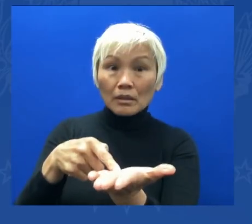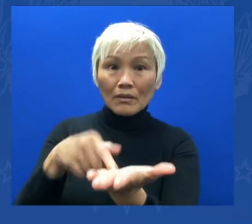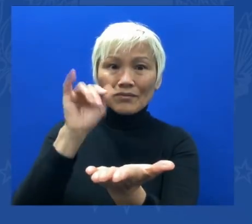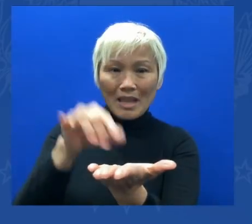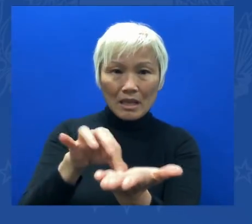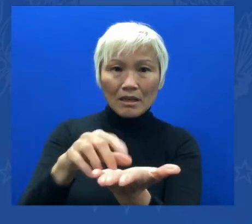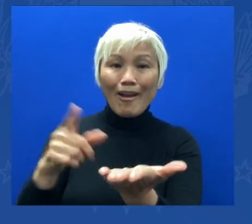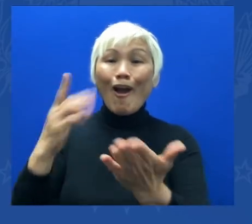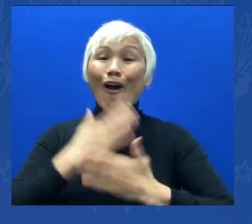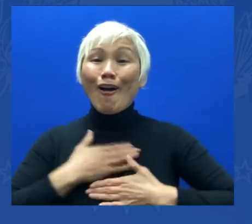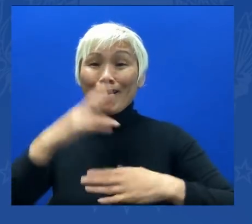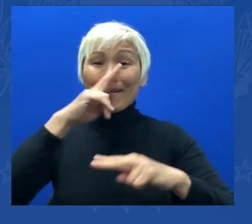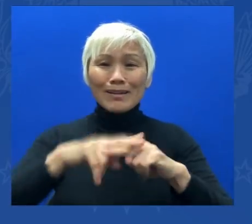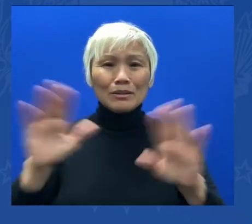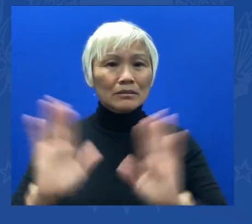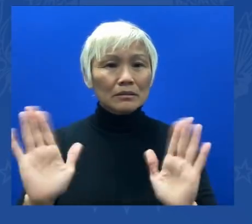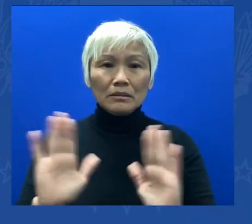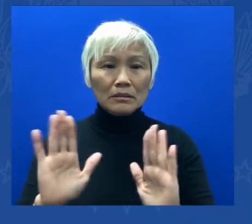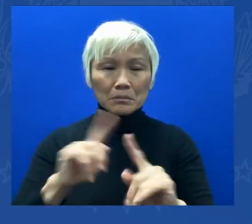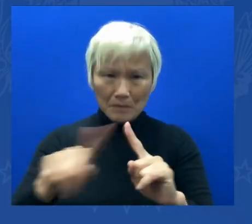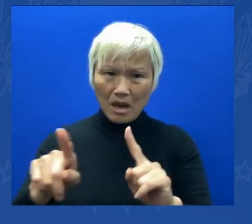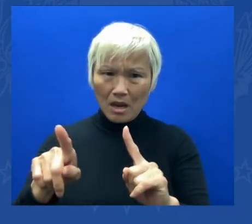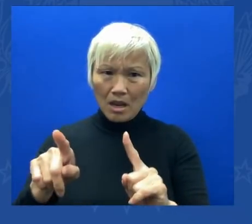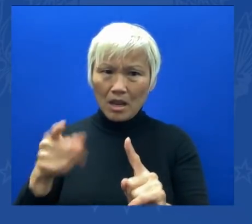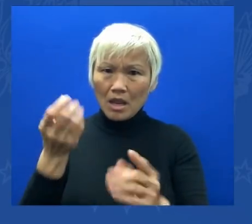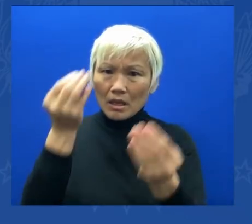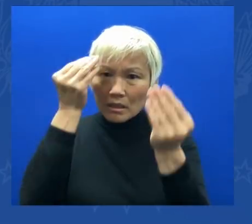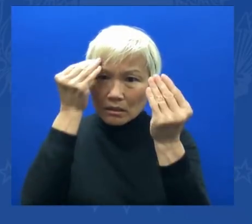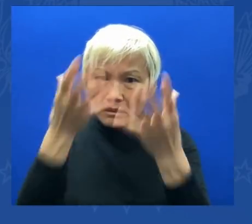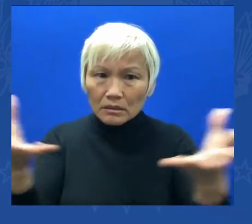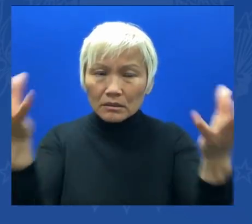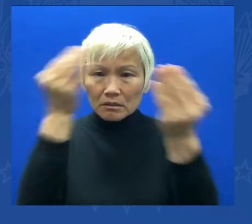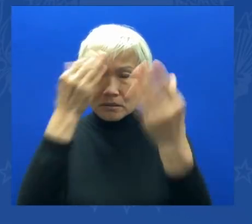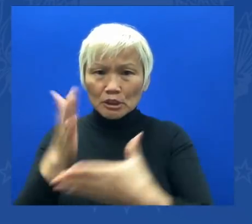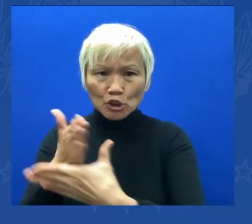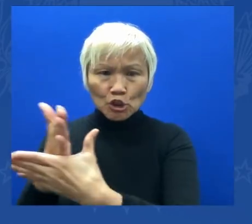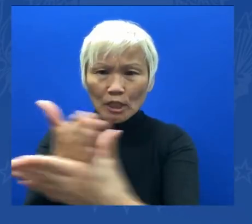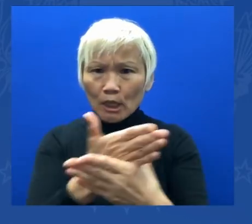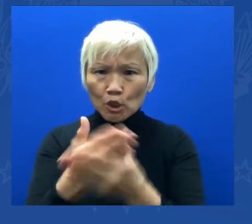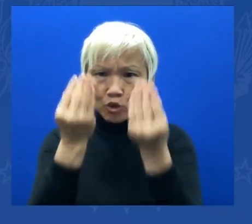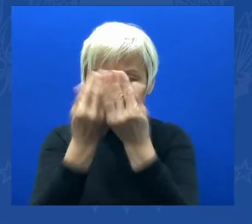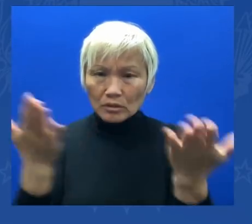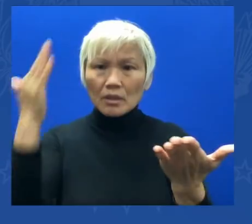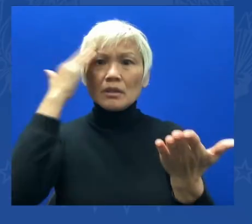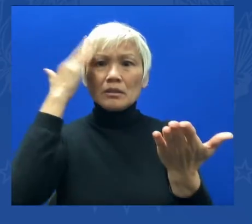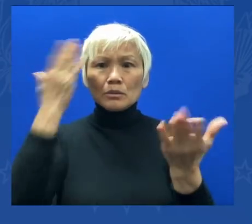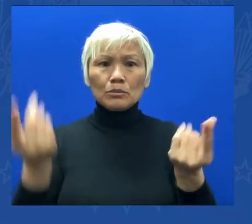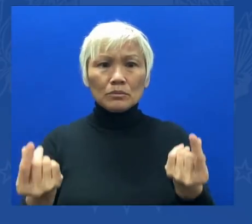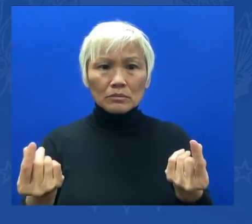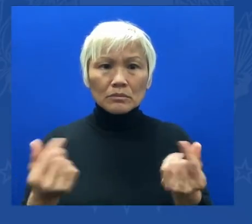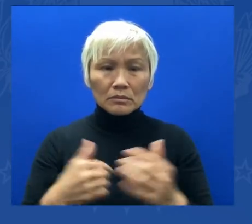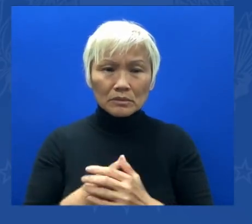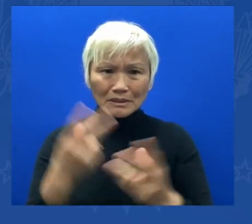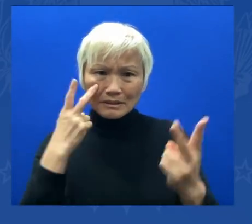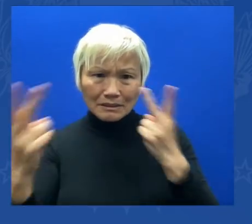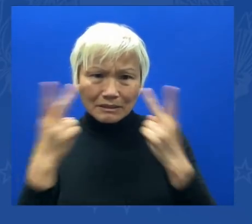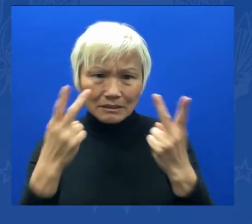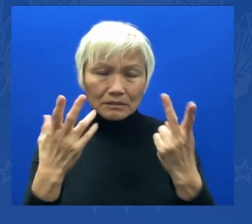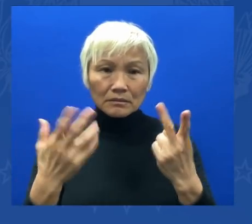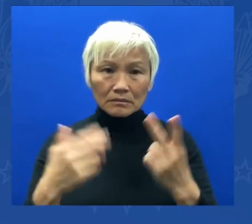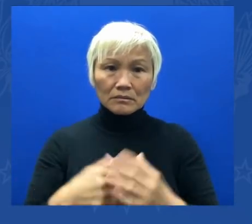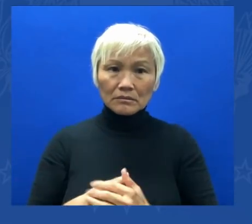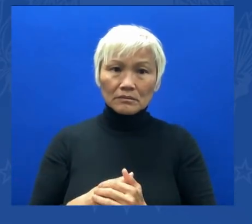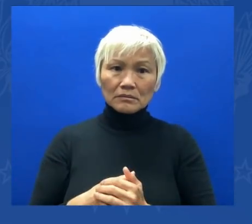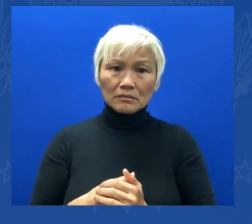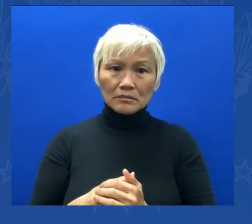it's tough, and I'm not being solicitous. The industry is changing significantly. There's incredible pressure on you all to